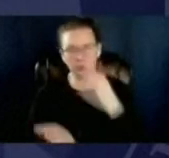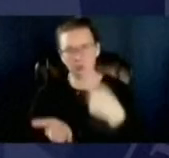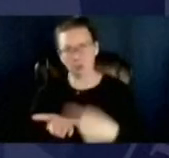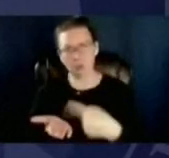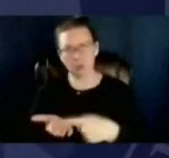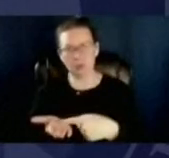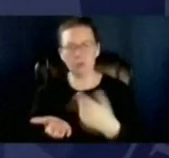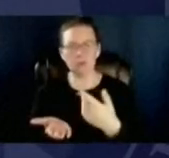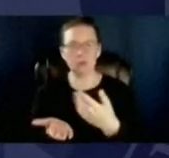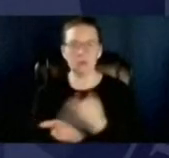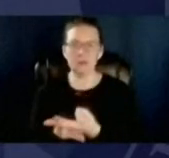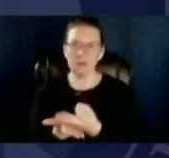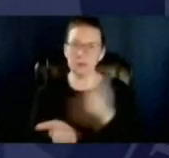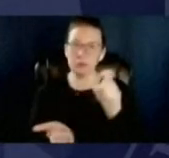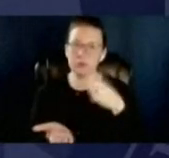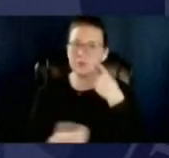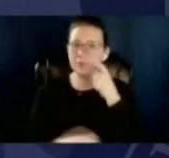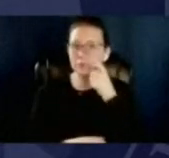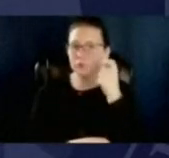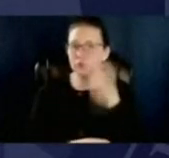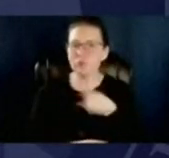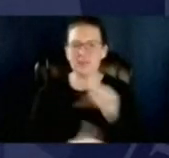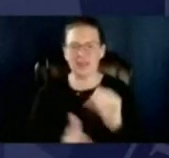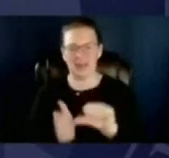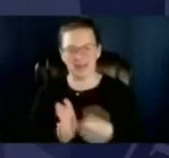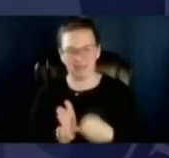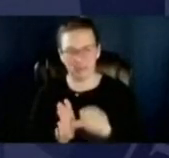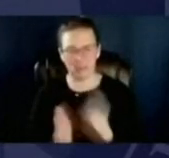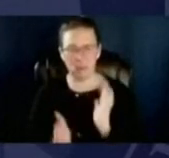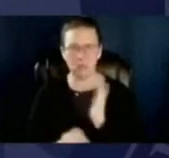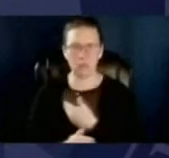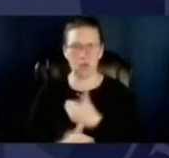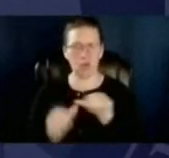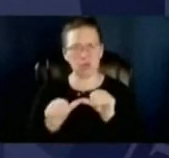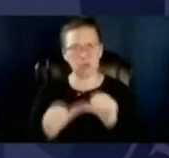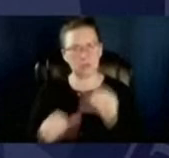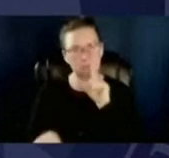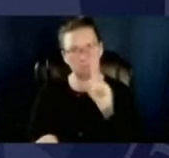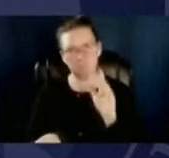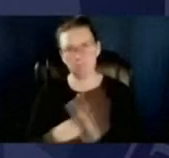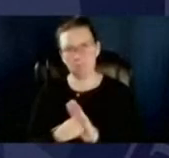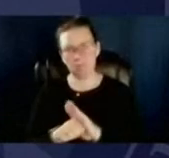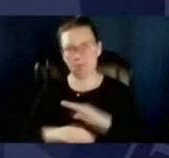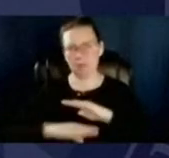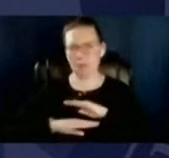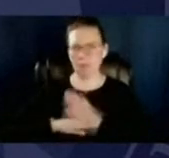emphasizing our continued commitment to meeting Ukraine's needs.